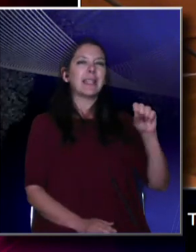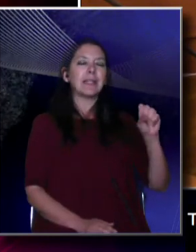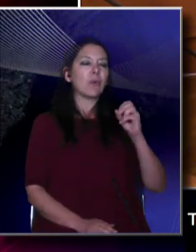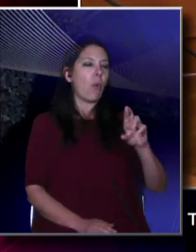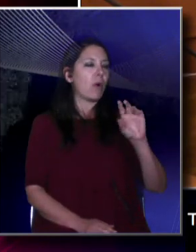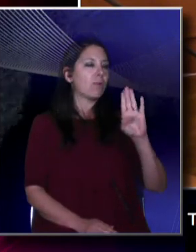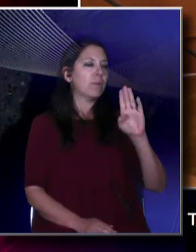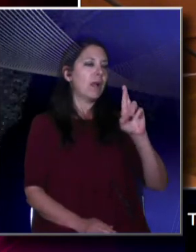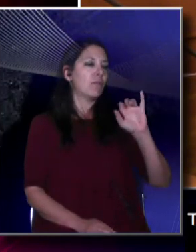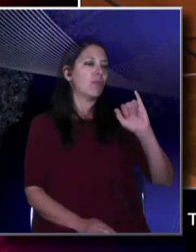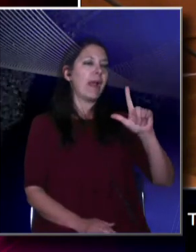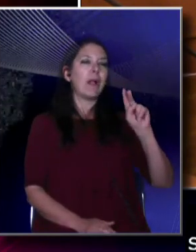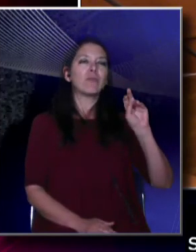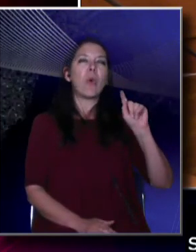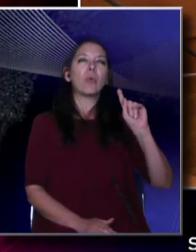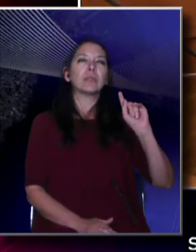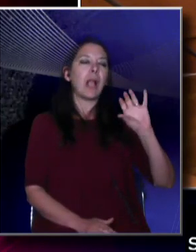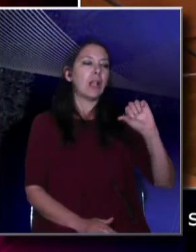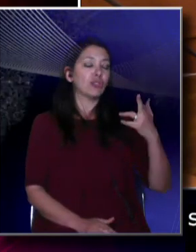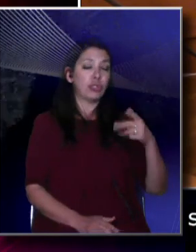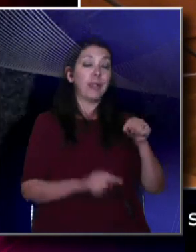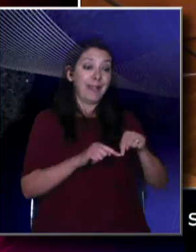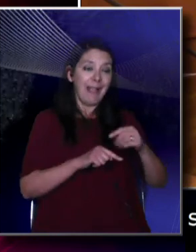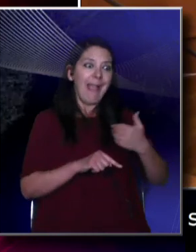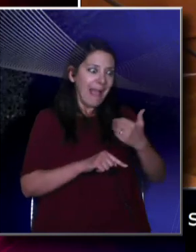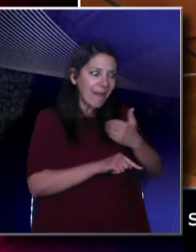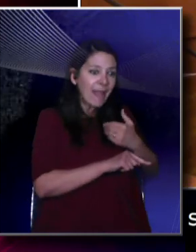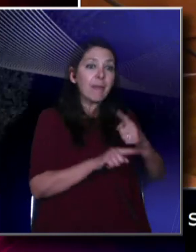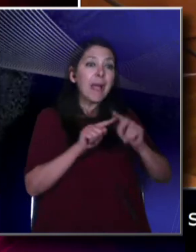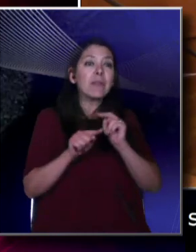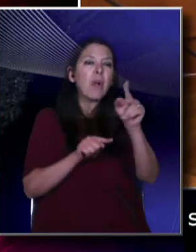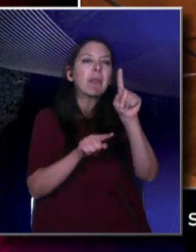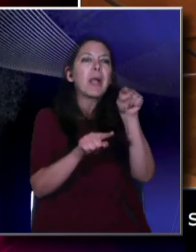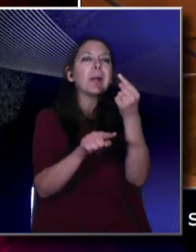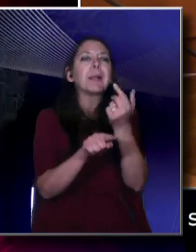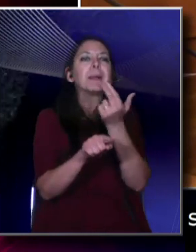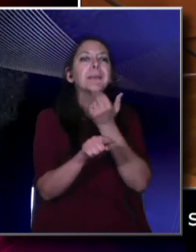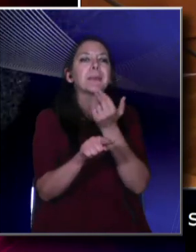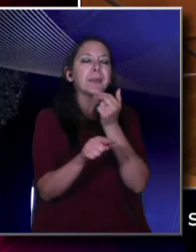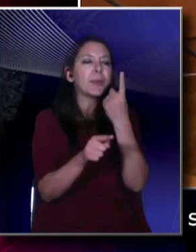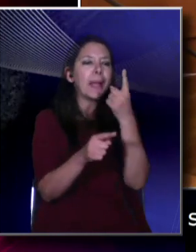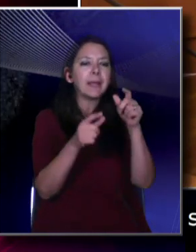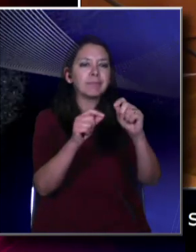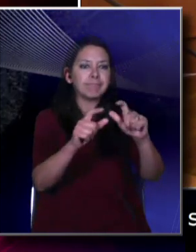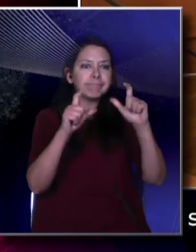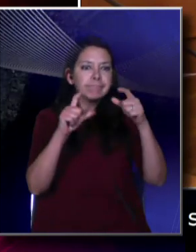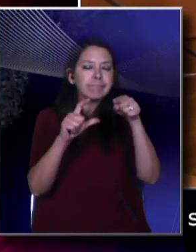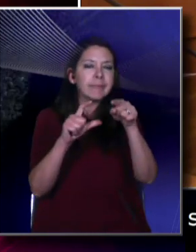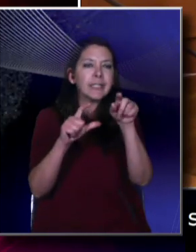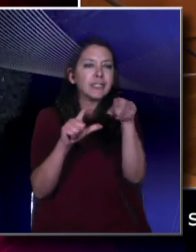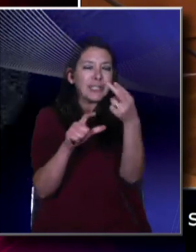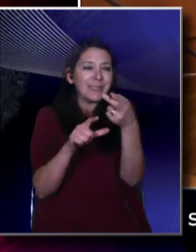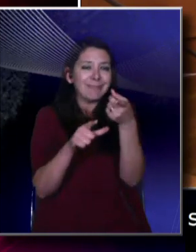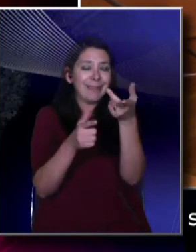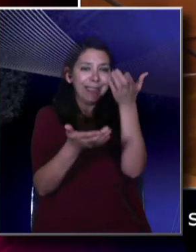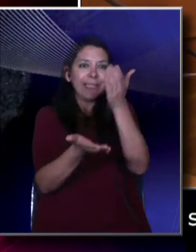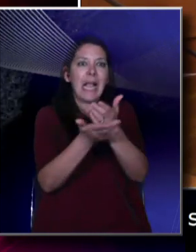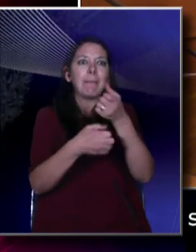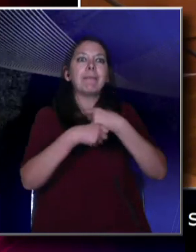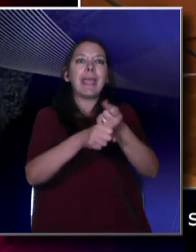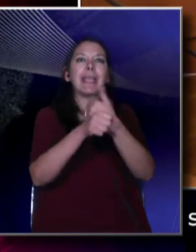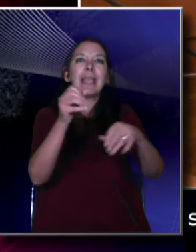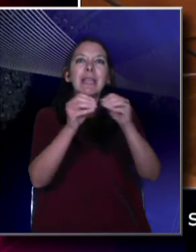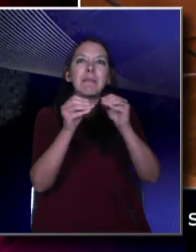Central Cooperative, students are lucky to get a VisioBook magnifier, a device that has been discontinued and no longer being supported, but literally